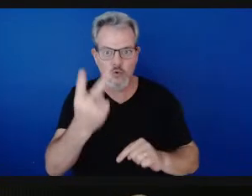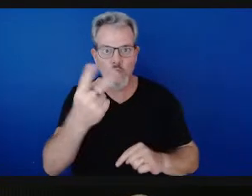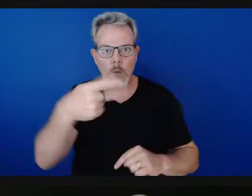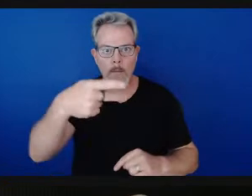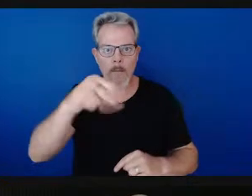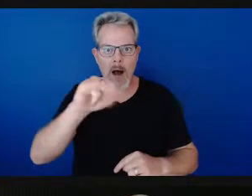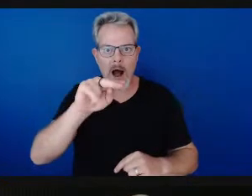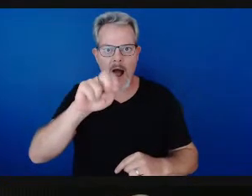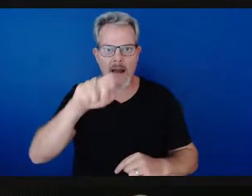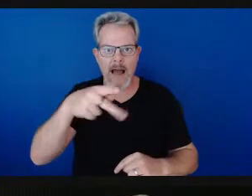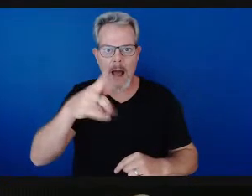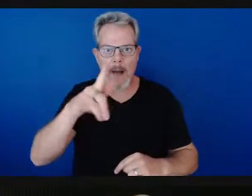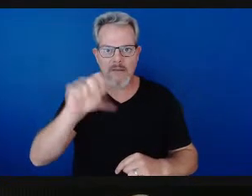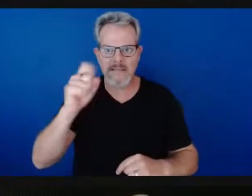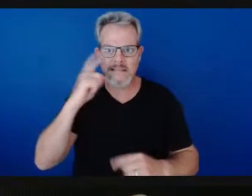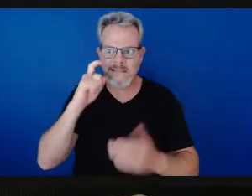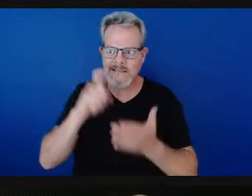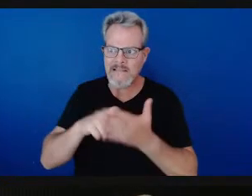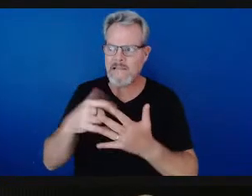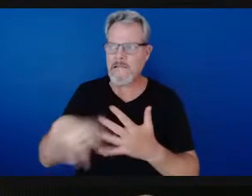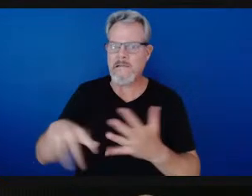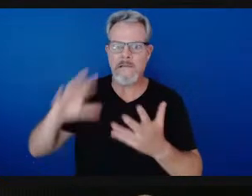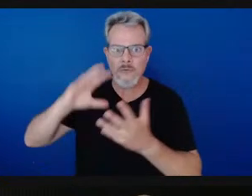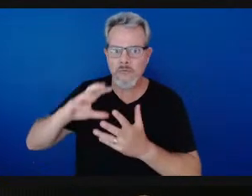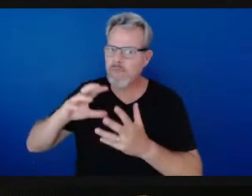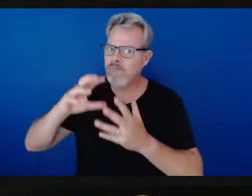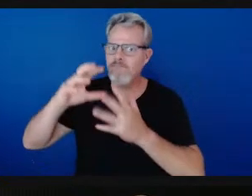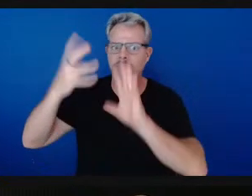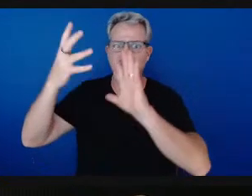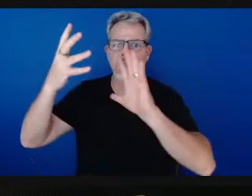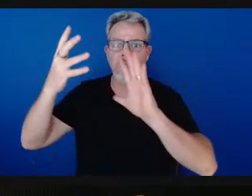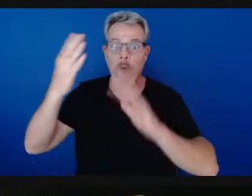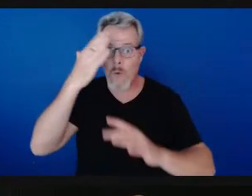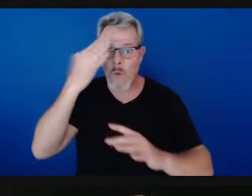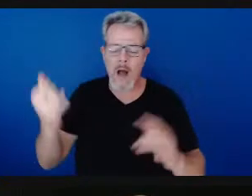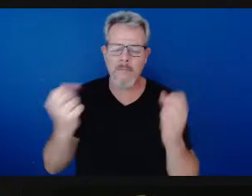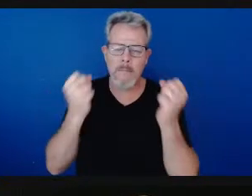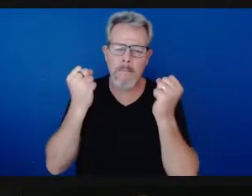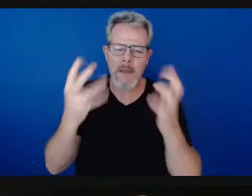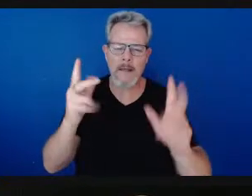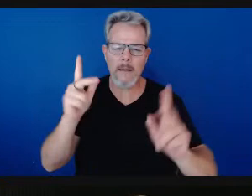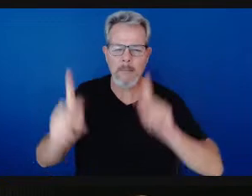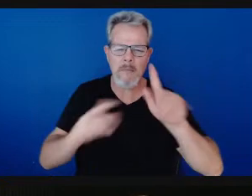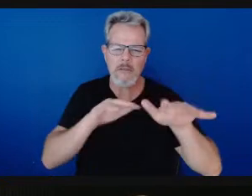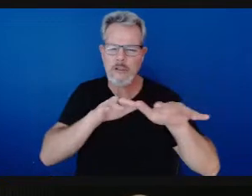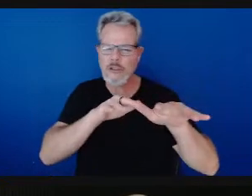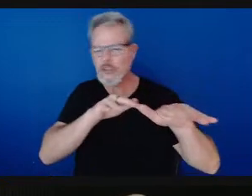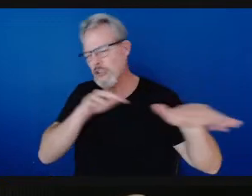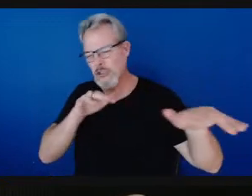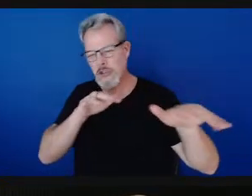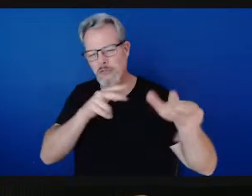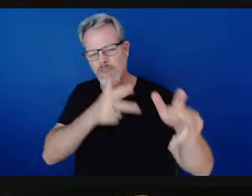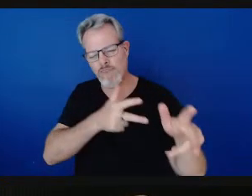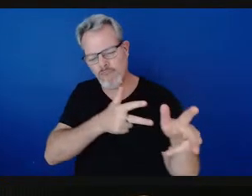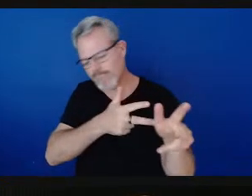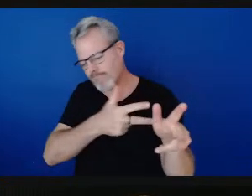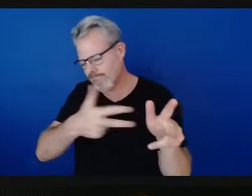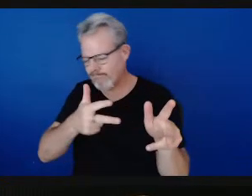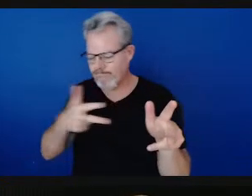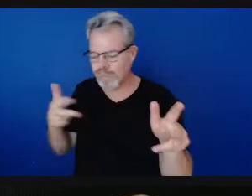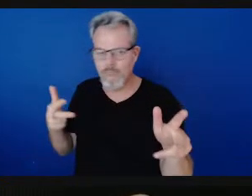is a madhouse. It's just so many people want to get in there on day one and get that shot and see that